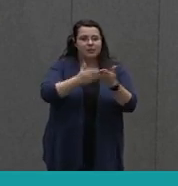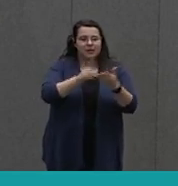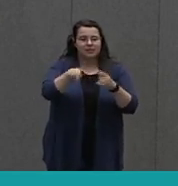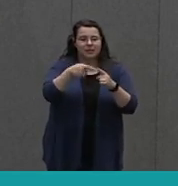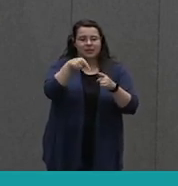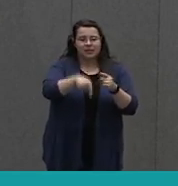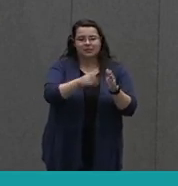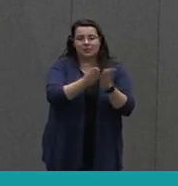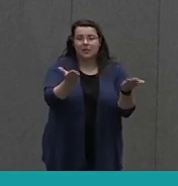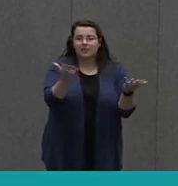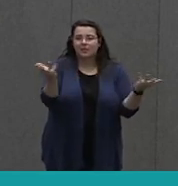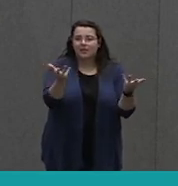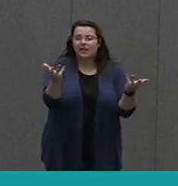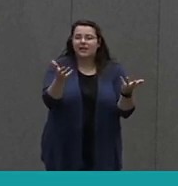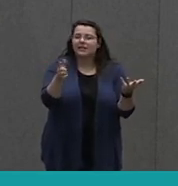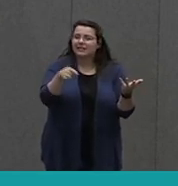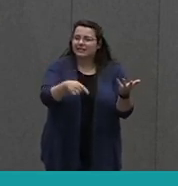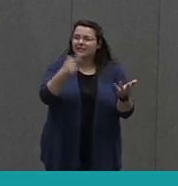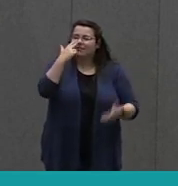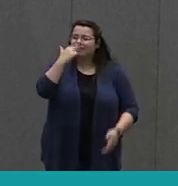Wow. Community.